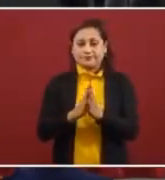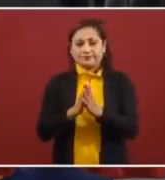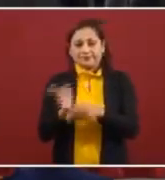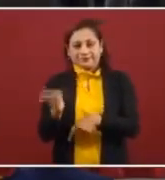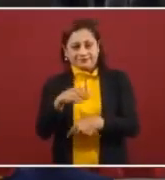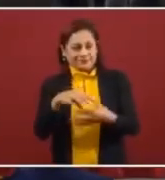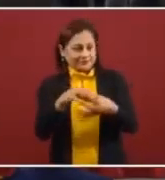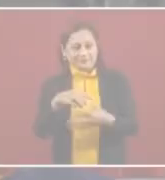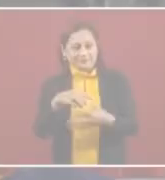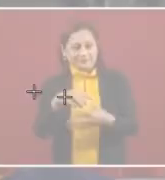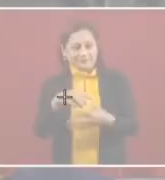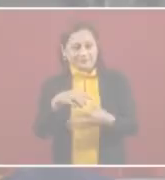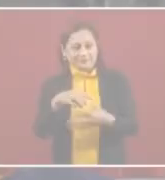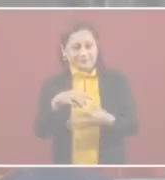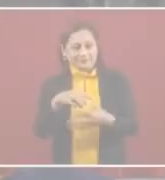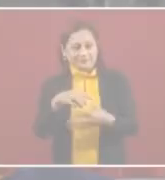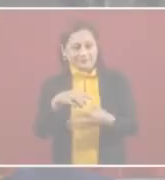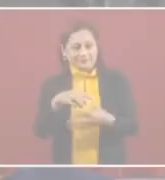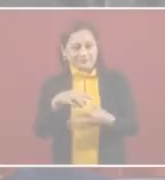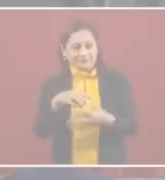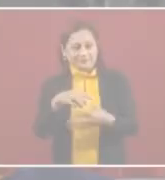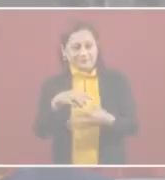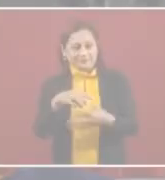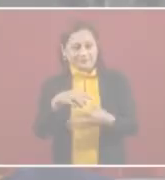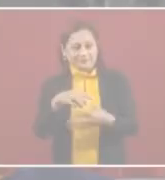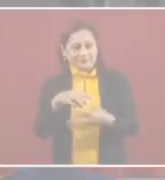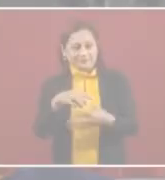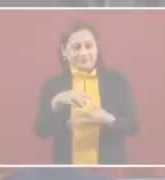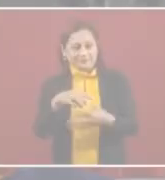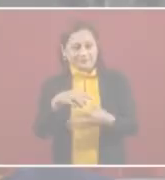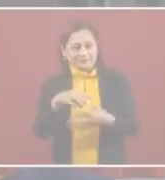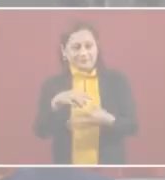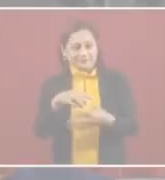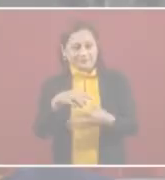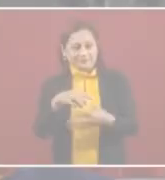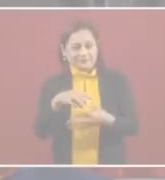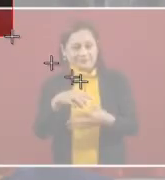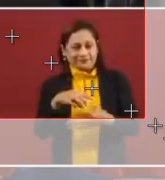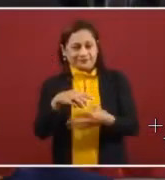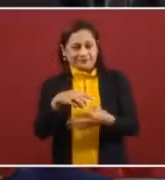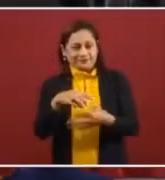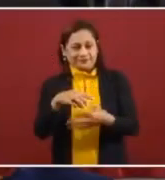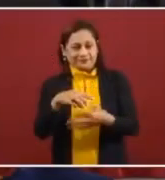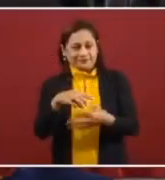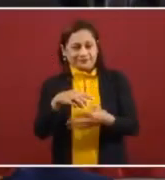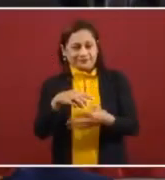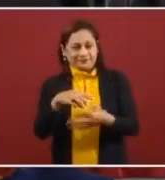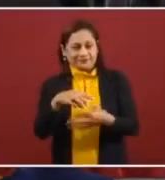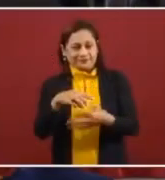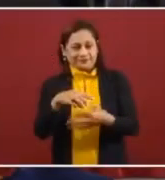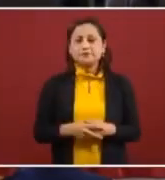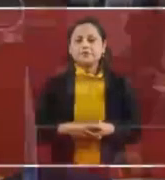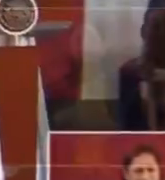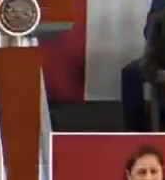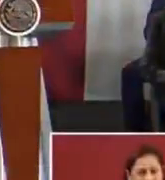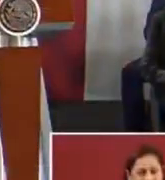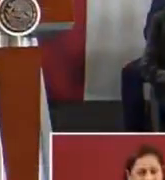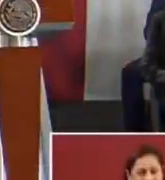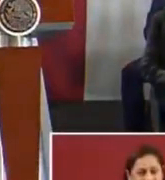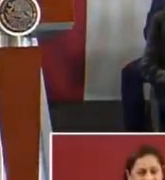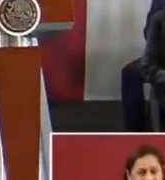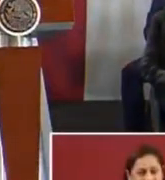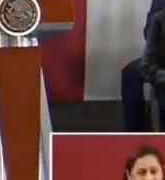So they're telling them to tell everybody else how they've done it. How did you do it, for Pete's